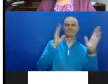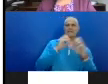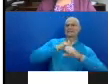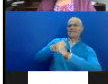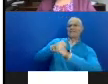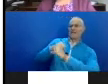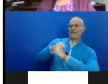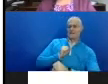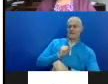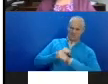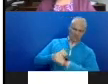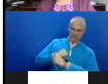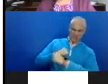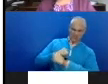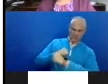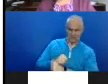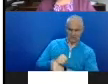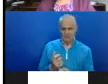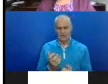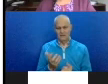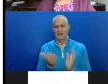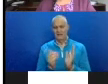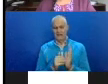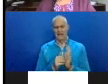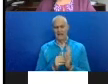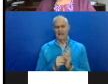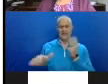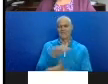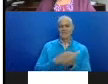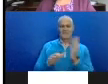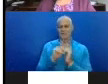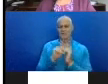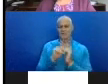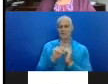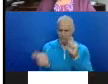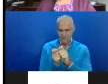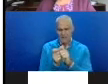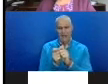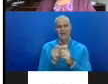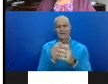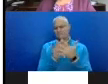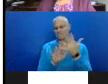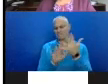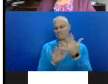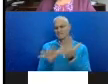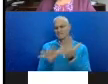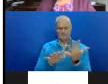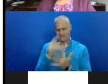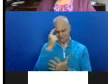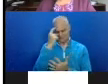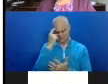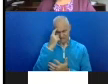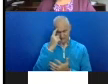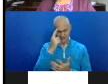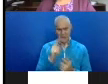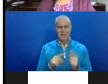themselves. But again, they're getting confused with retaliation and all kinds of other stuff. But there's this sense that they